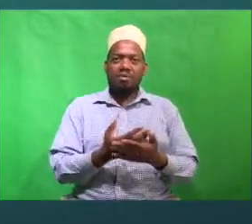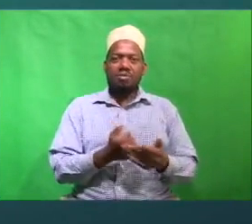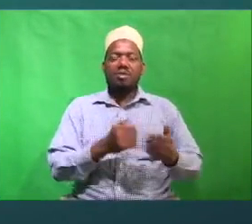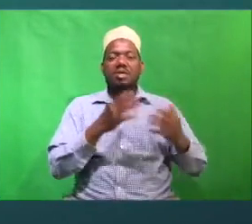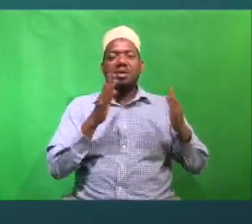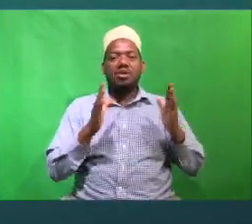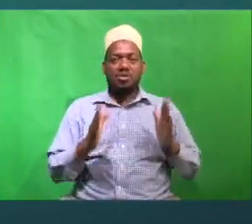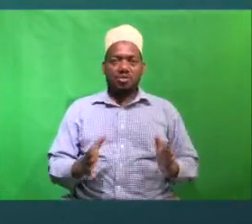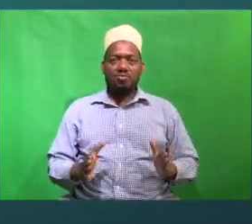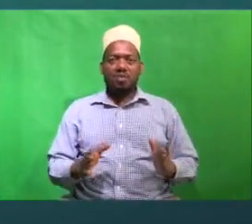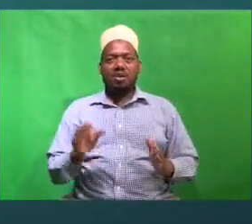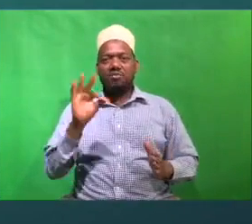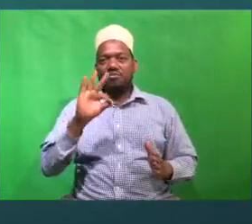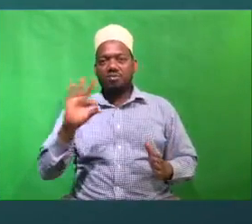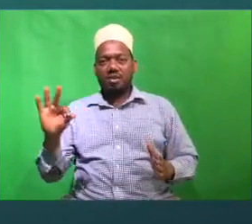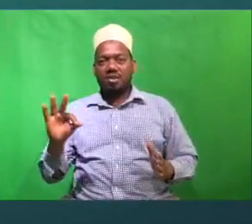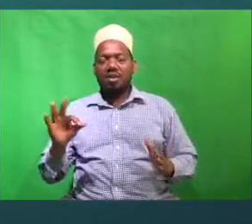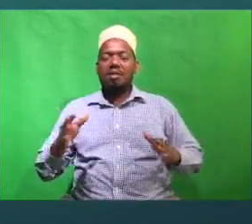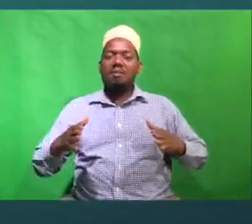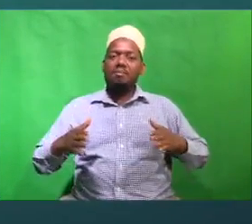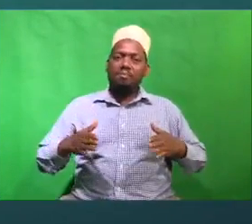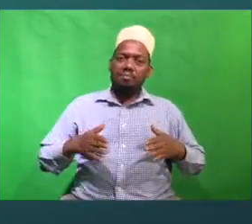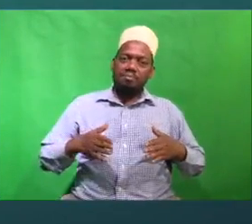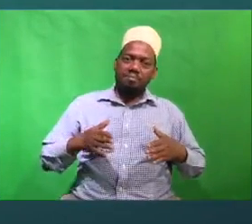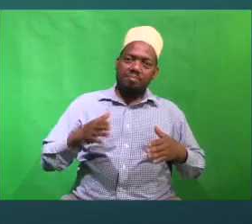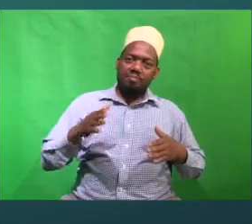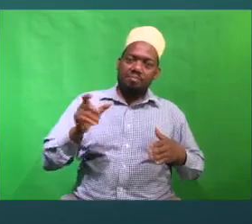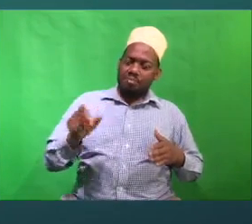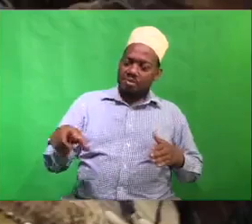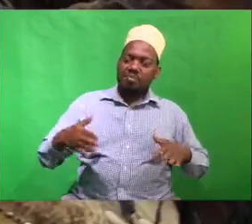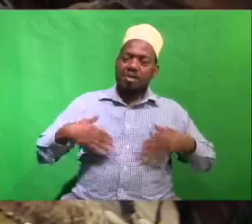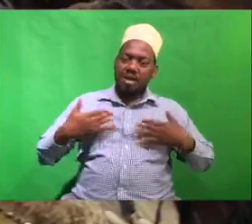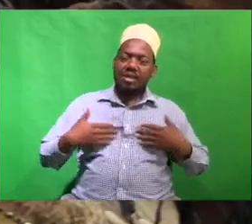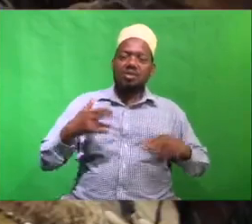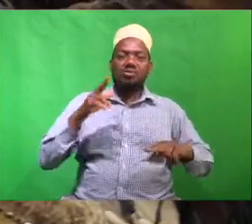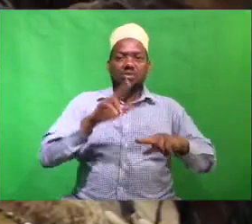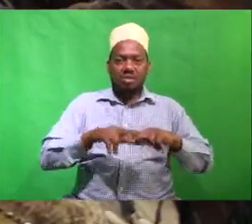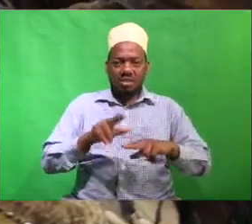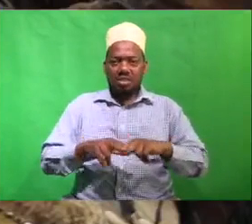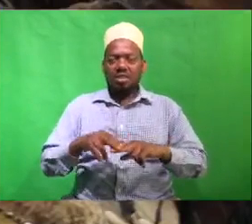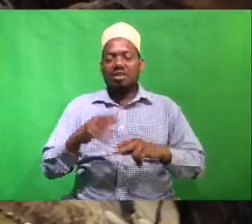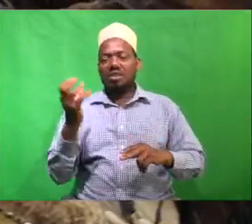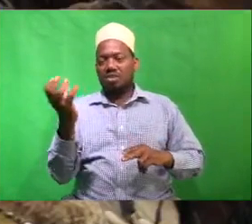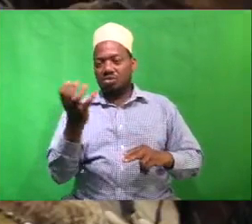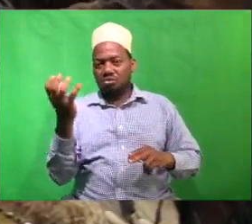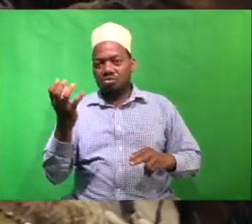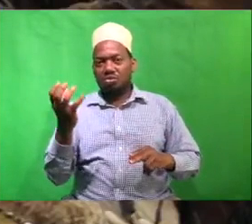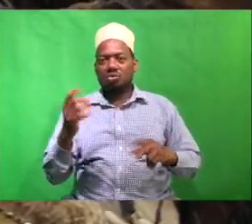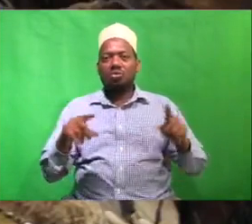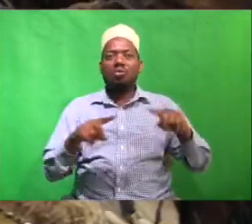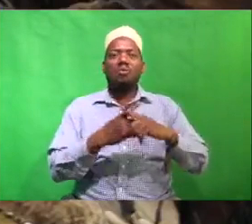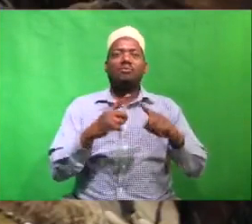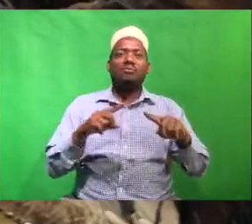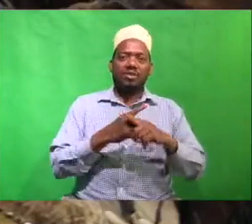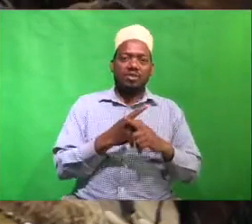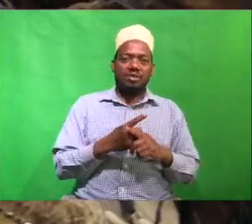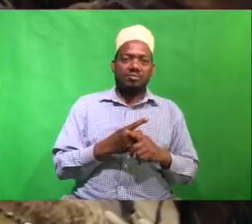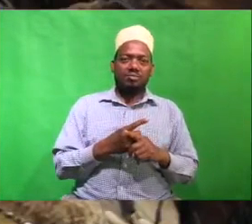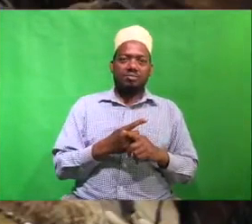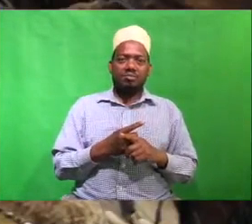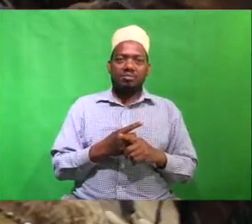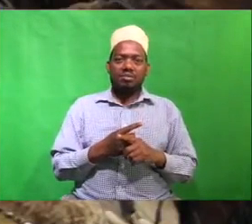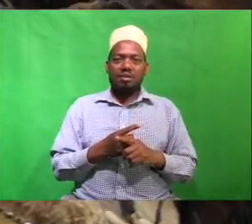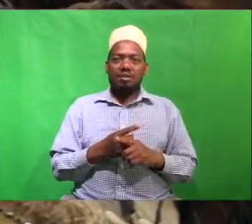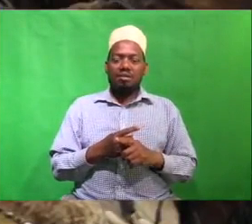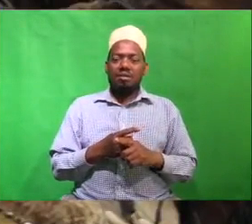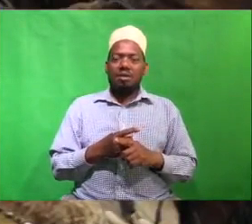about the human factors. People like to settle in area no social conflict, such as war.